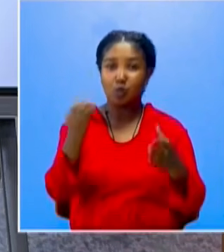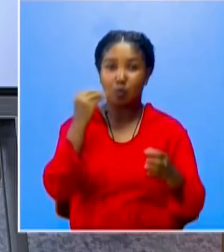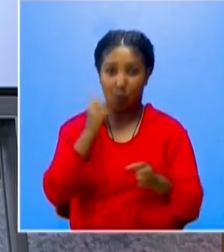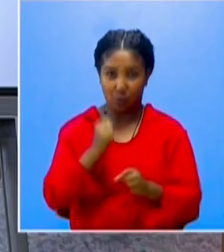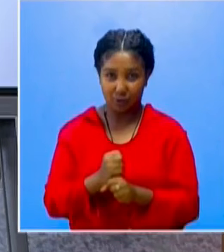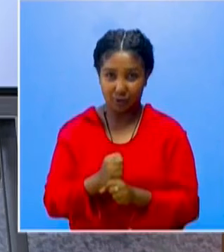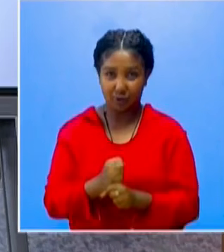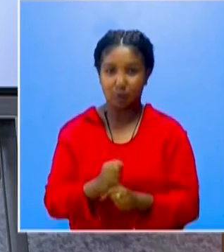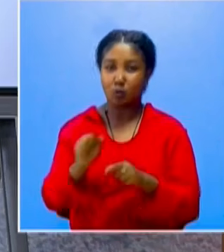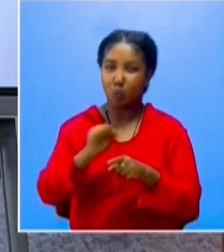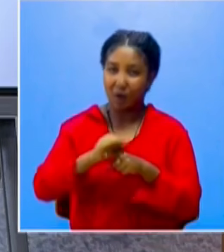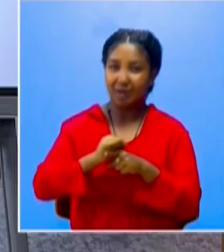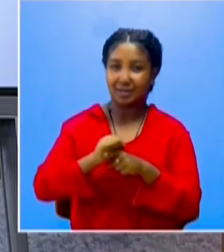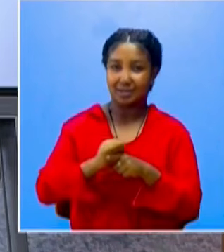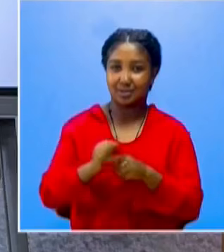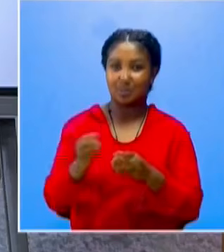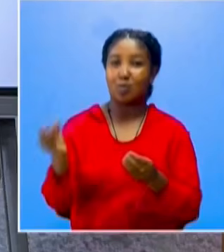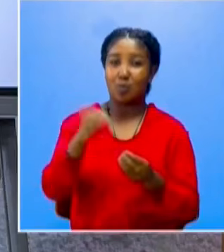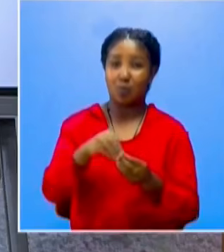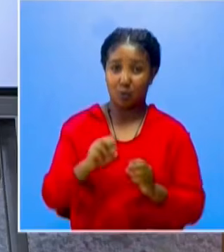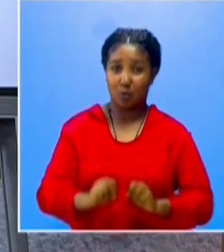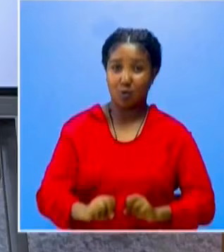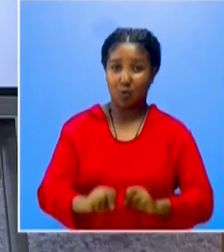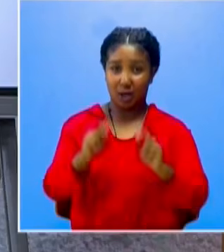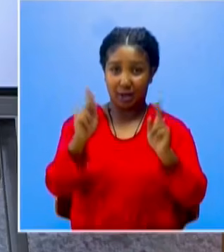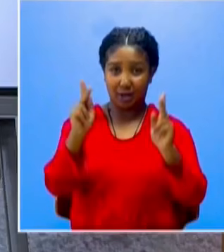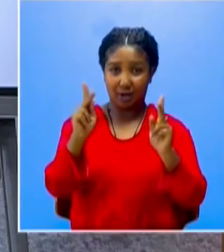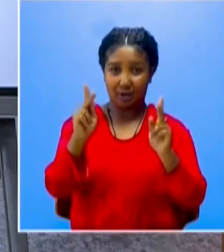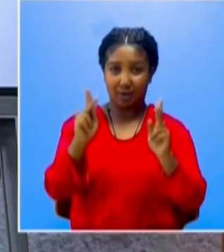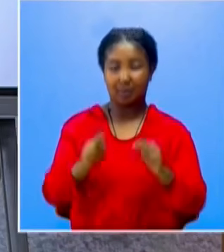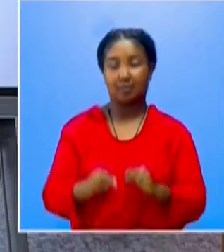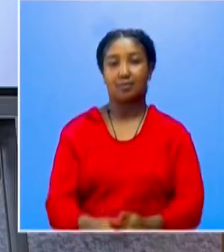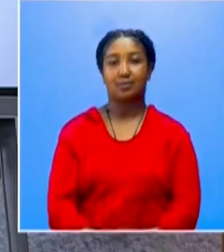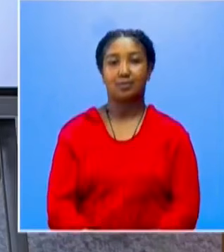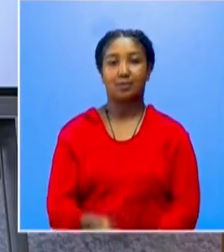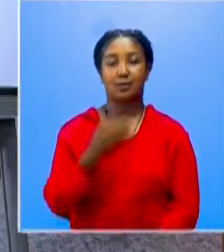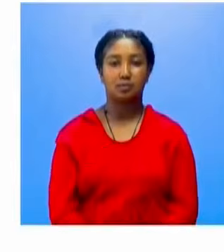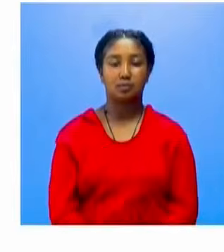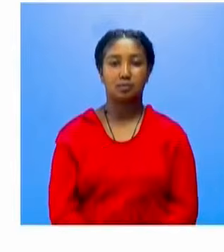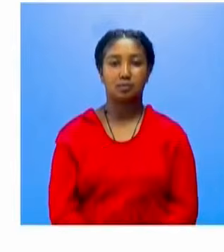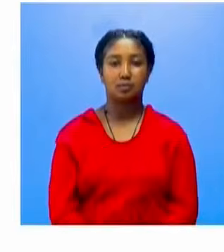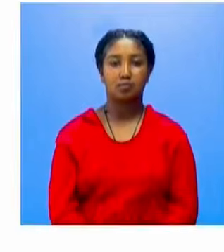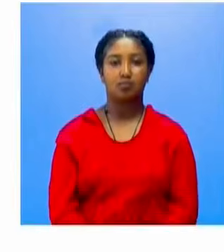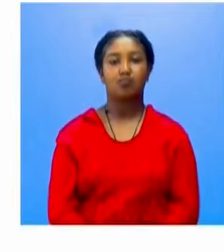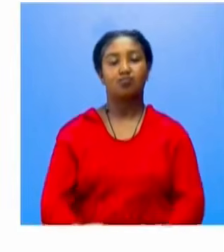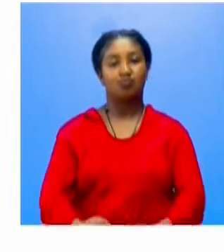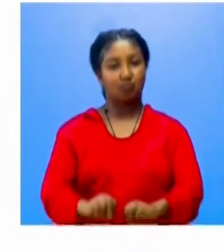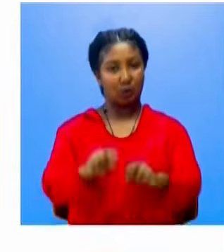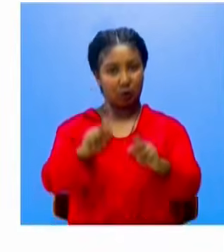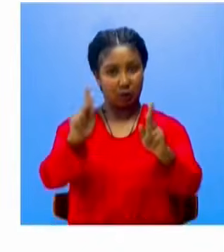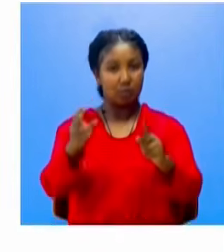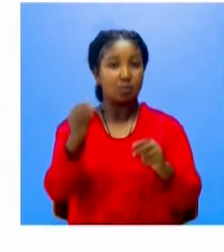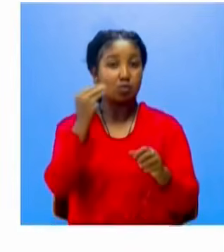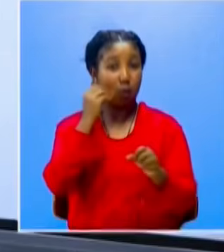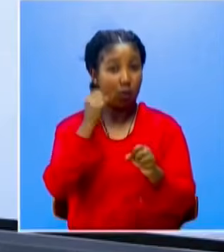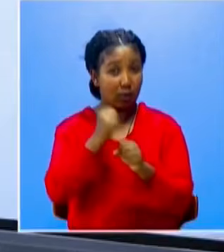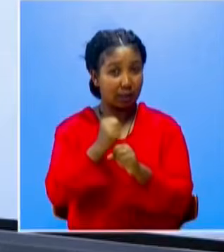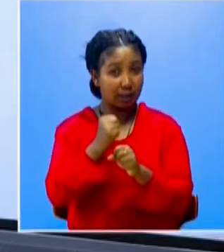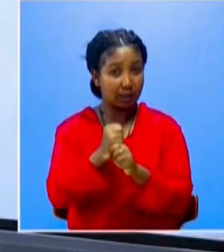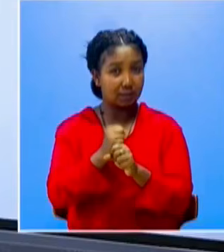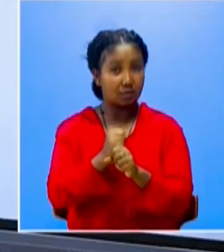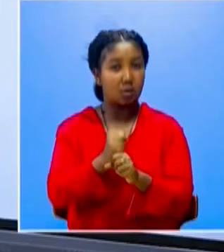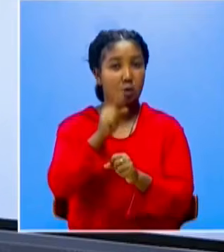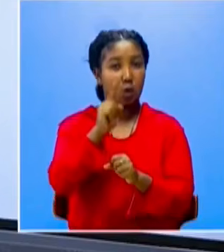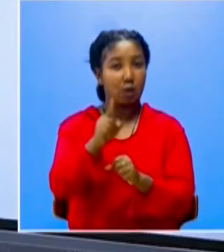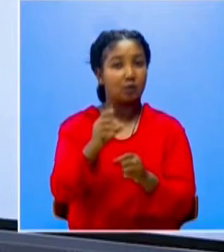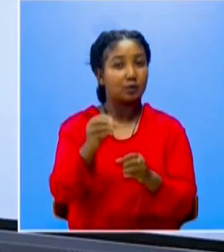homework to practice more. All right? Okay, good. Okay. The homework is, since one of